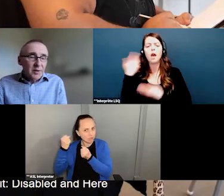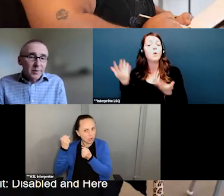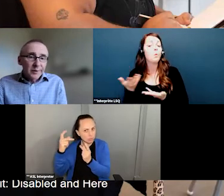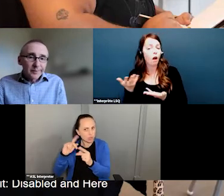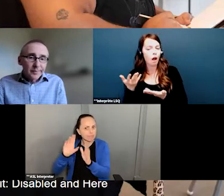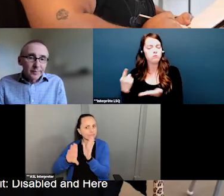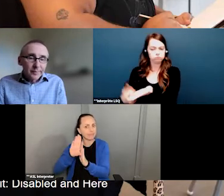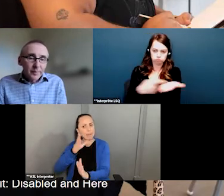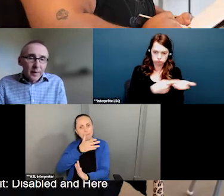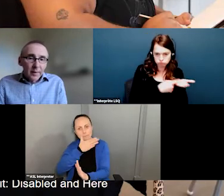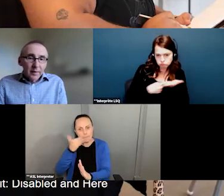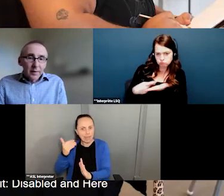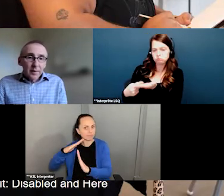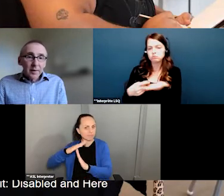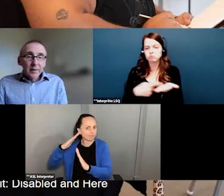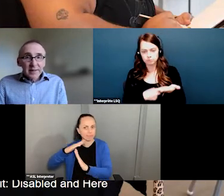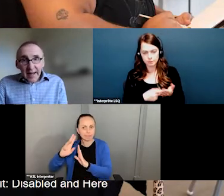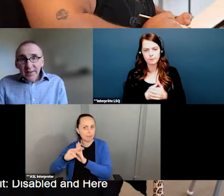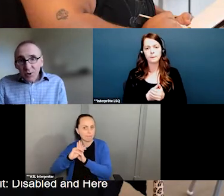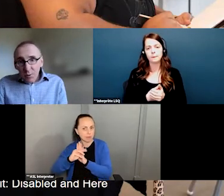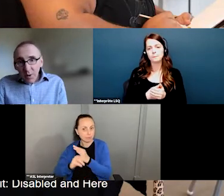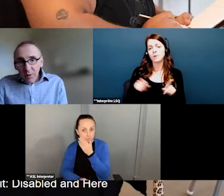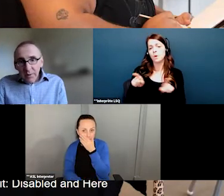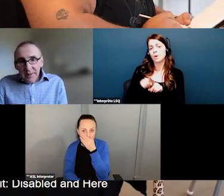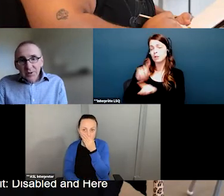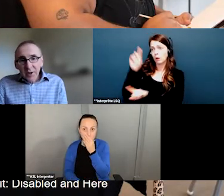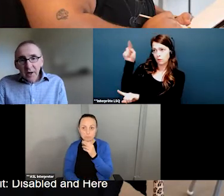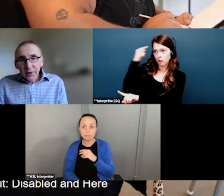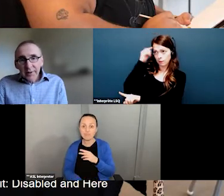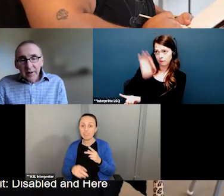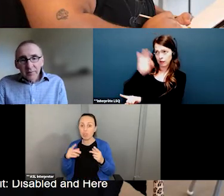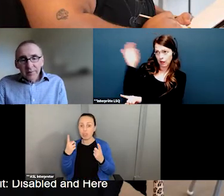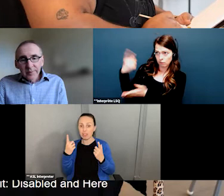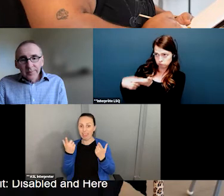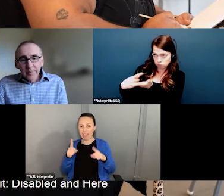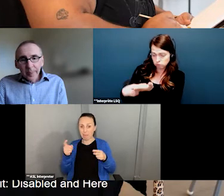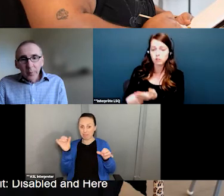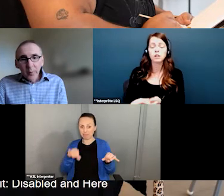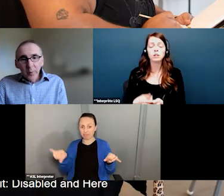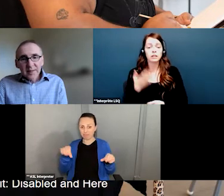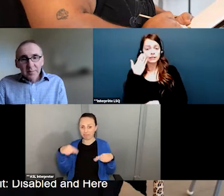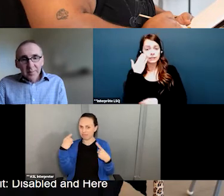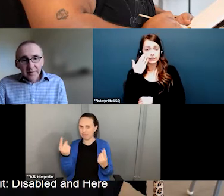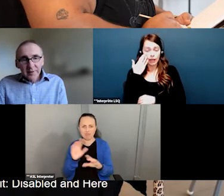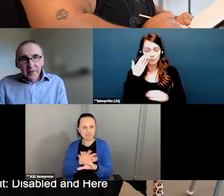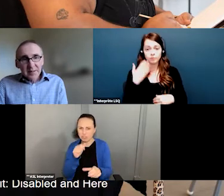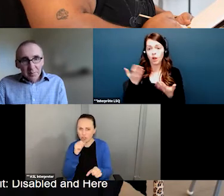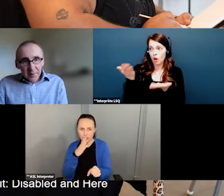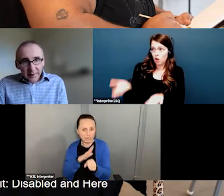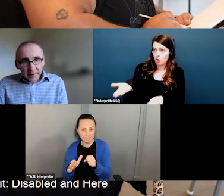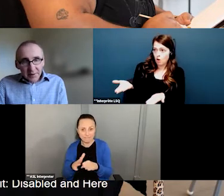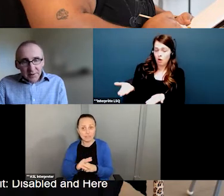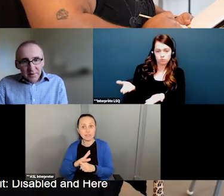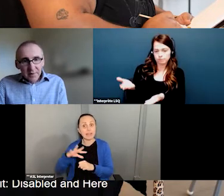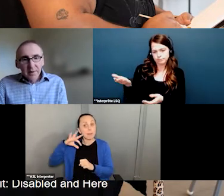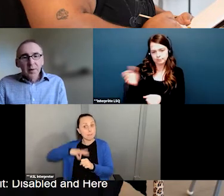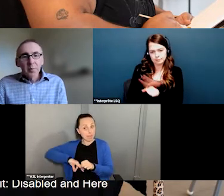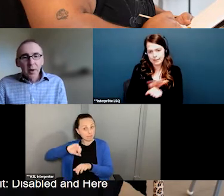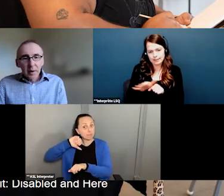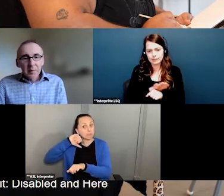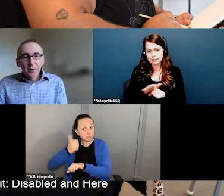model possible. The status quo is not good enough. Once the benefit is in